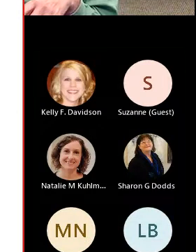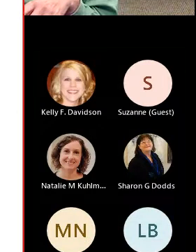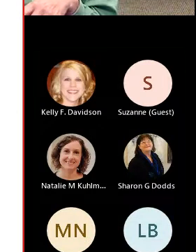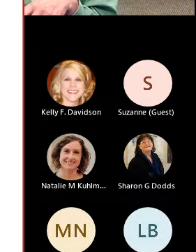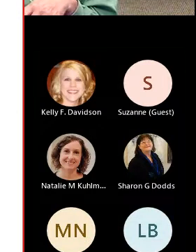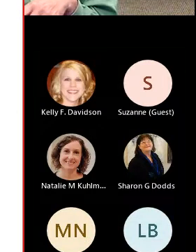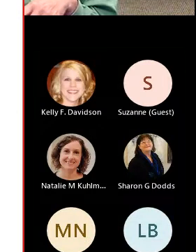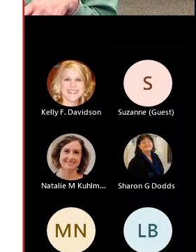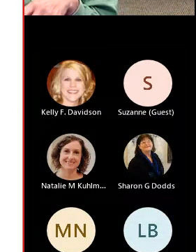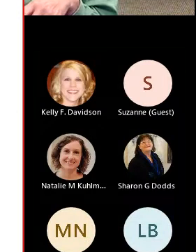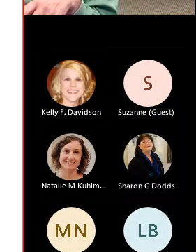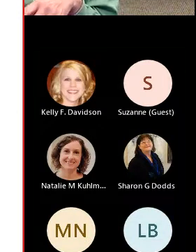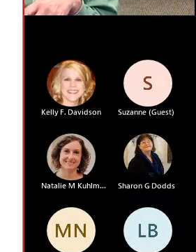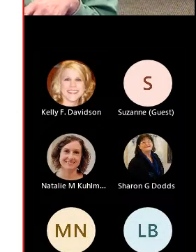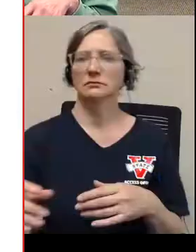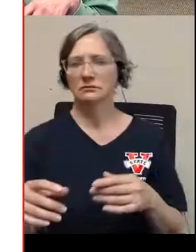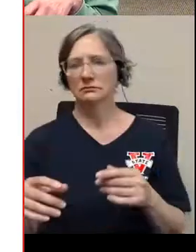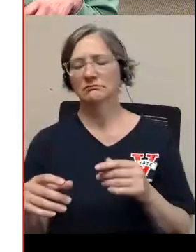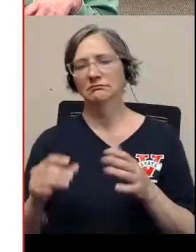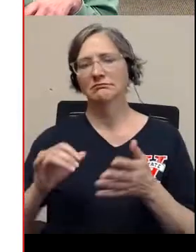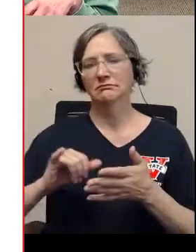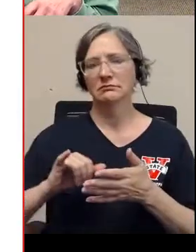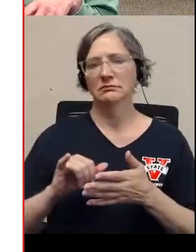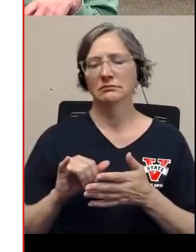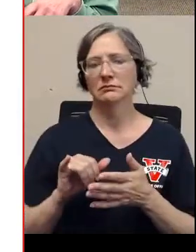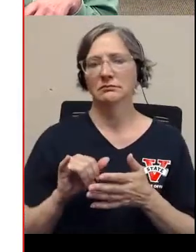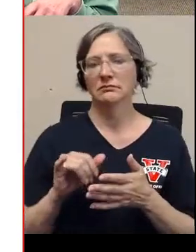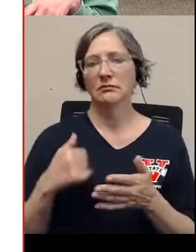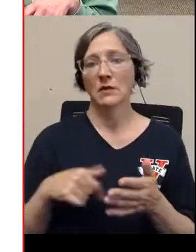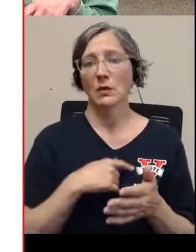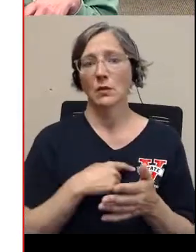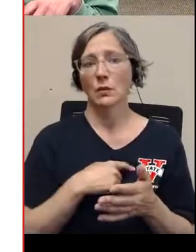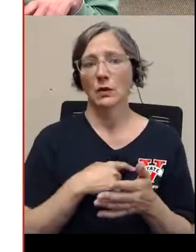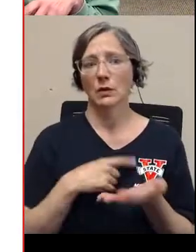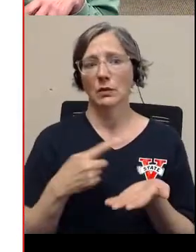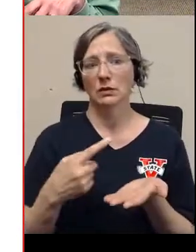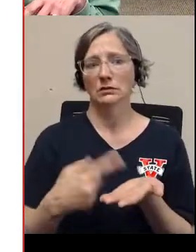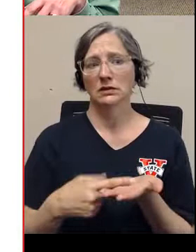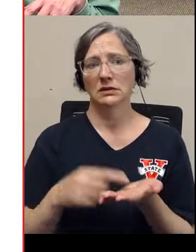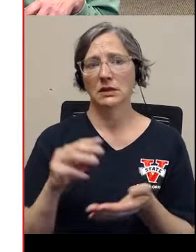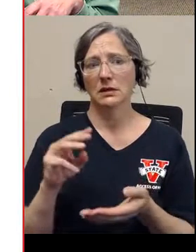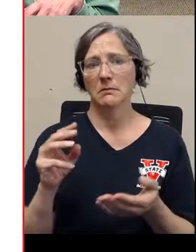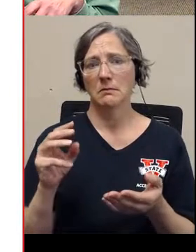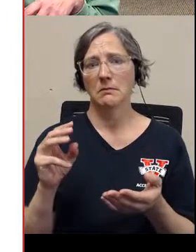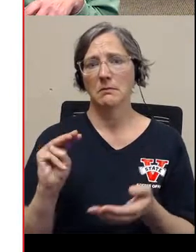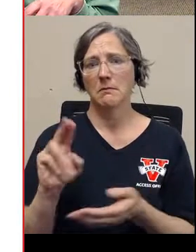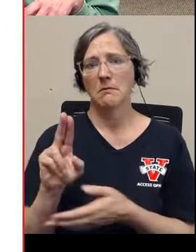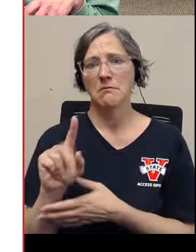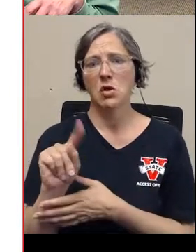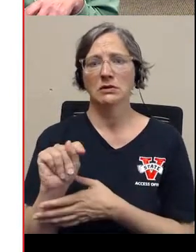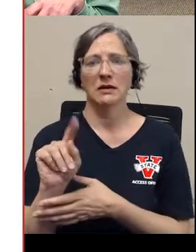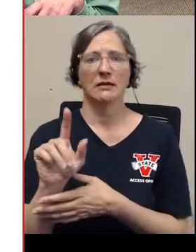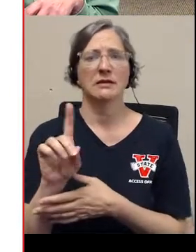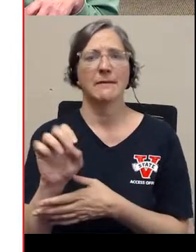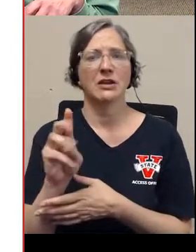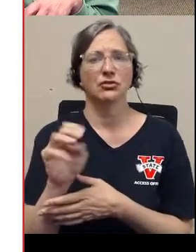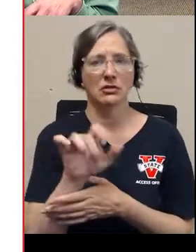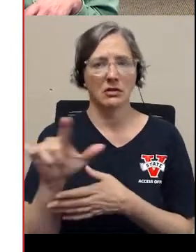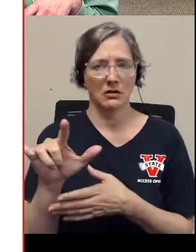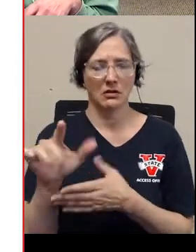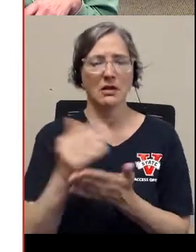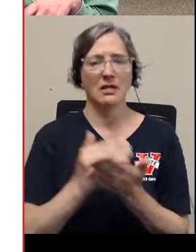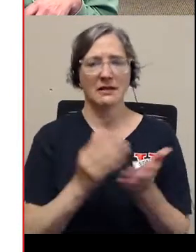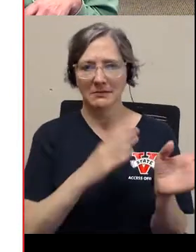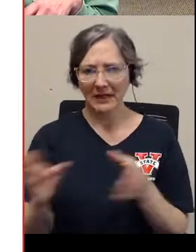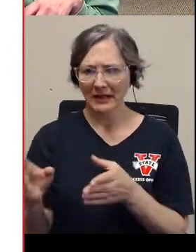to depict when we look at multidimensional lesson planning. We're not looking only at cognitive. Yes, the standards and the